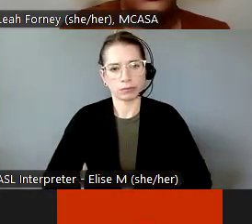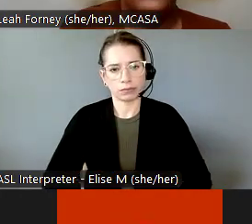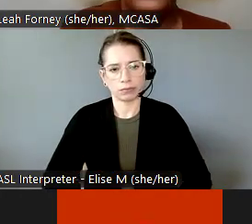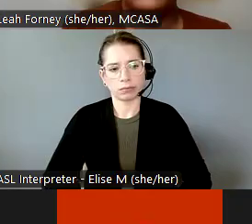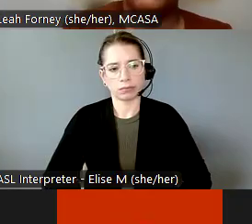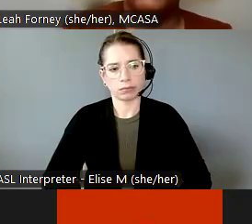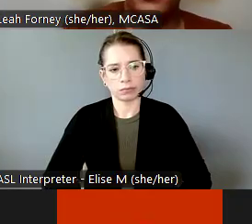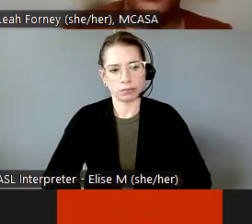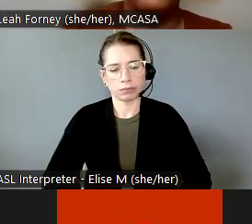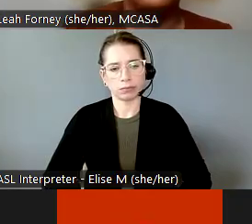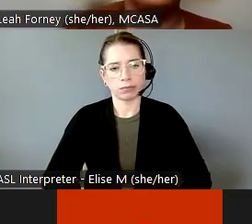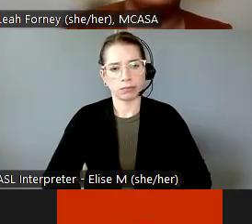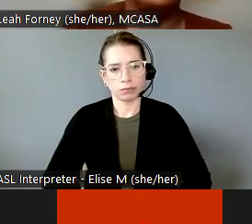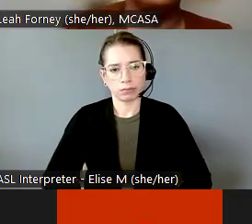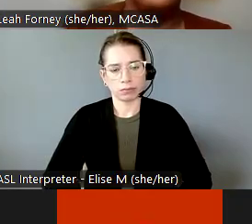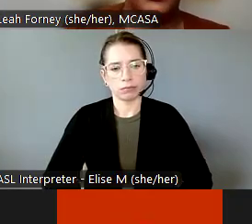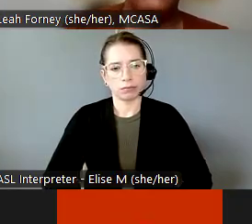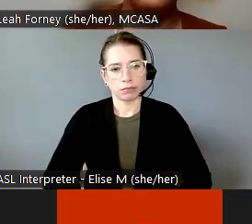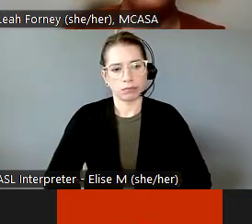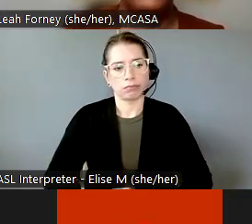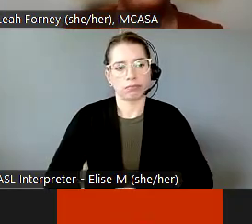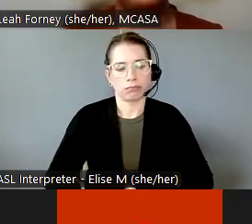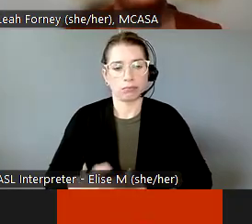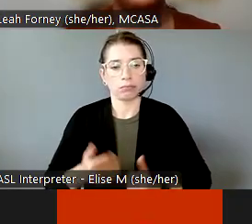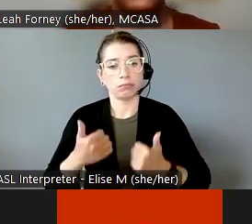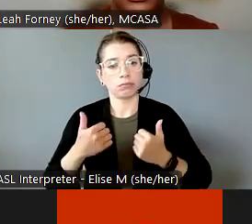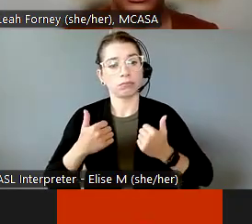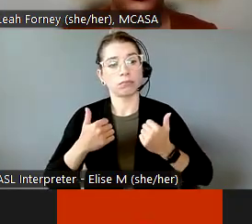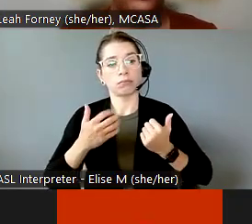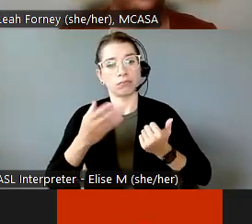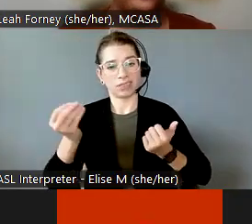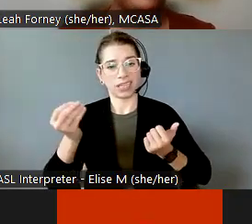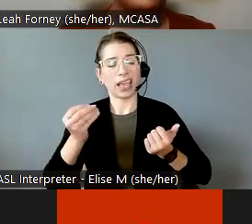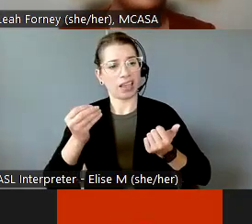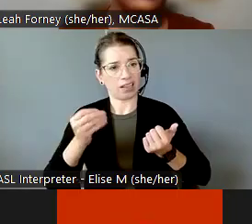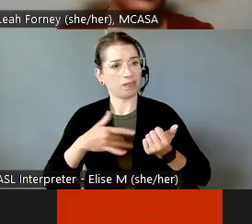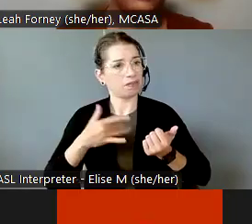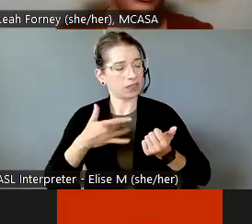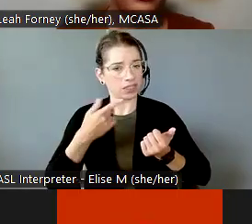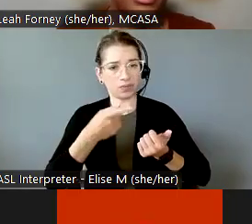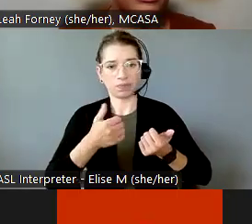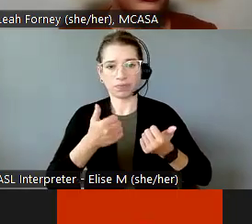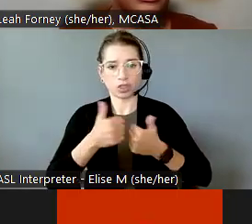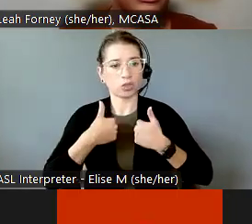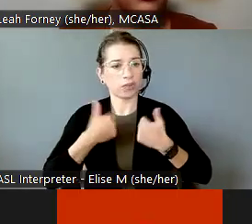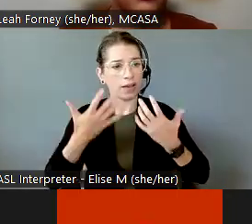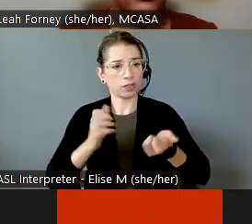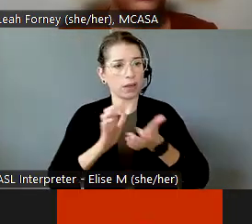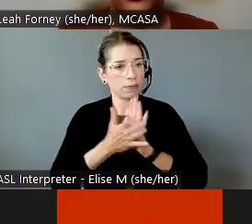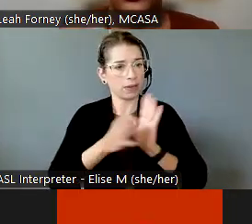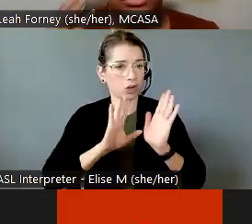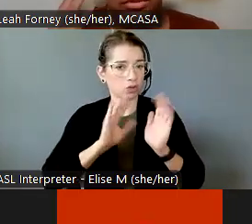It also means preparing that survivors may be frustrated with the system, and that